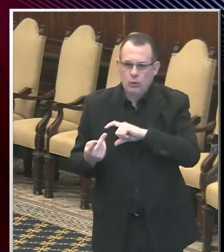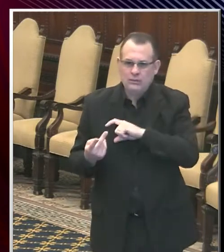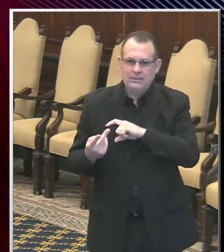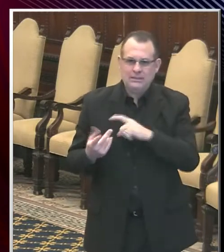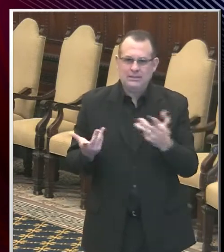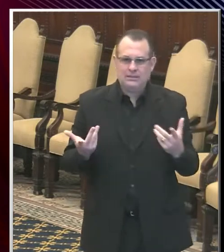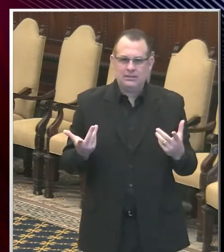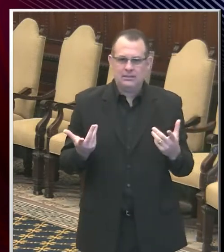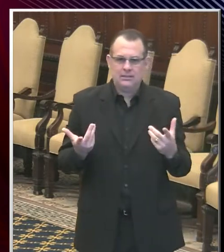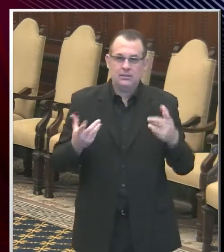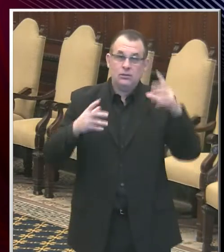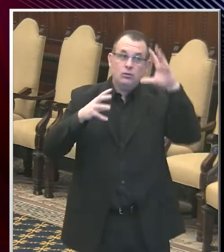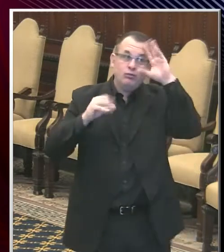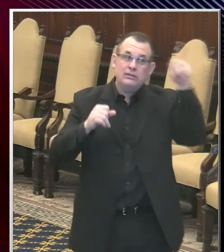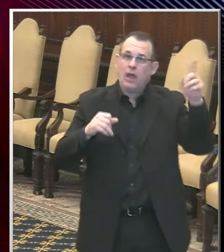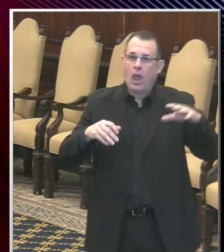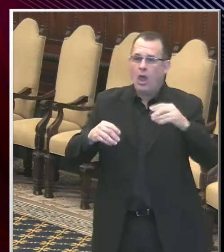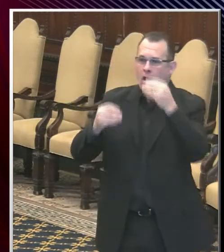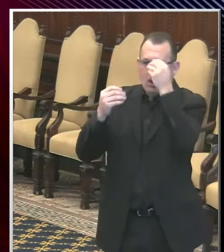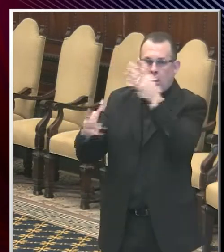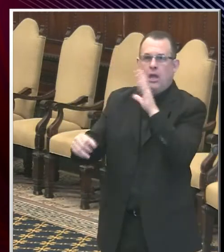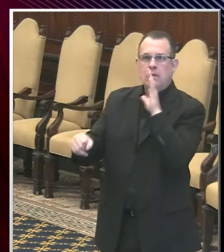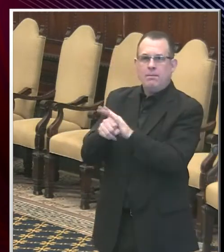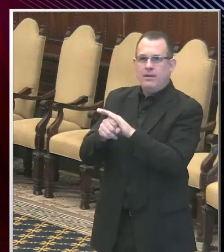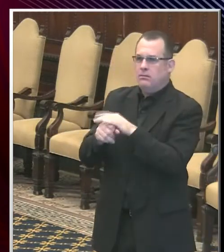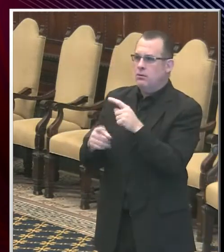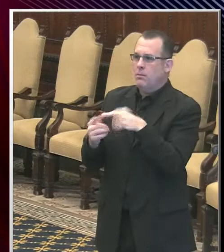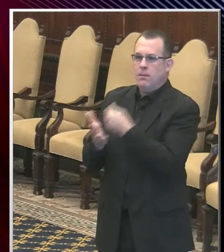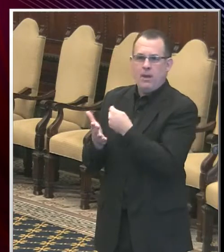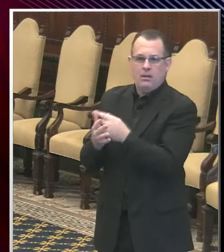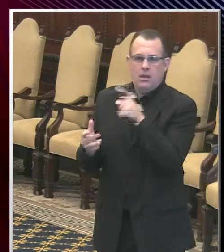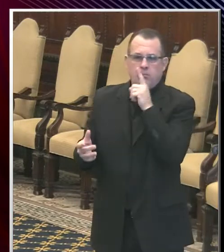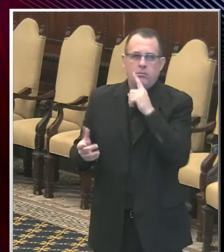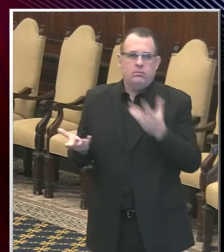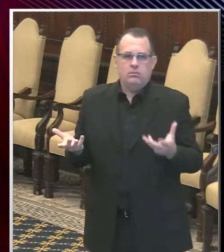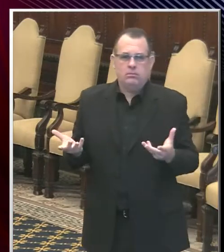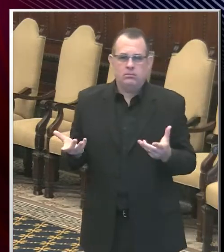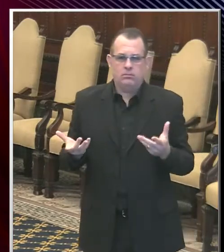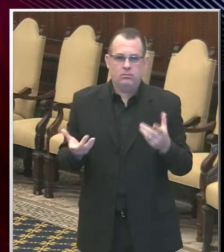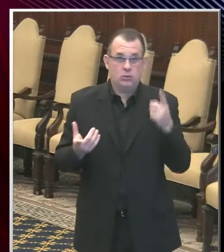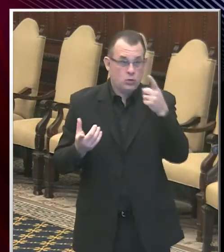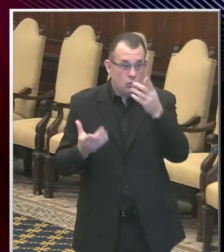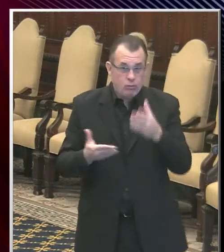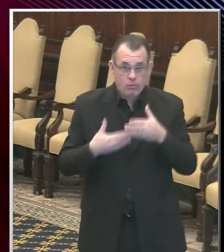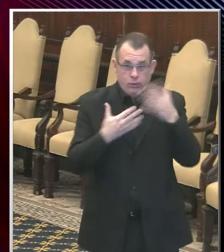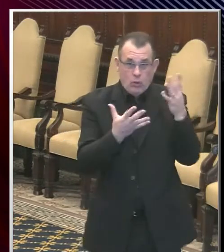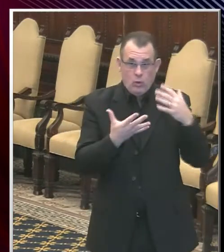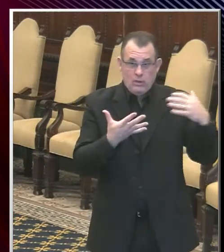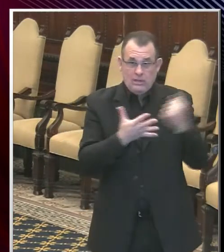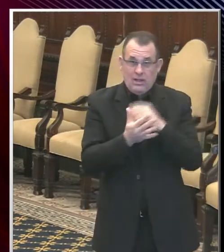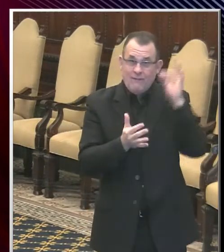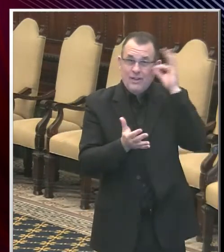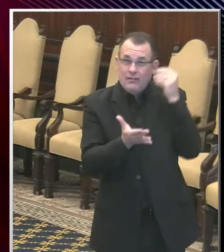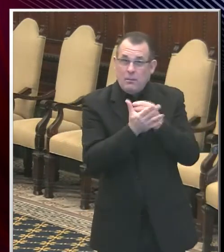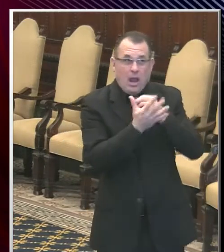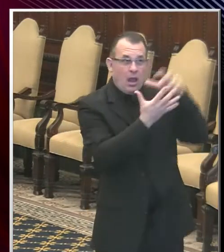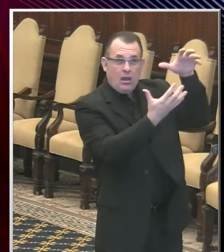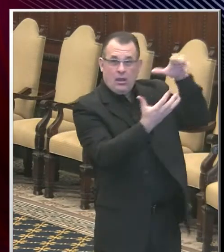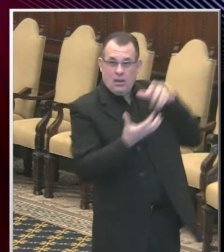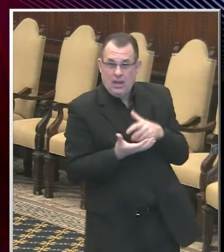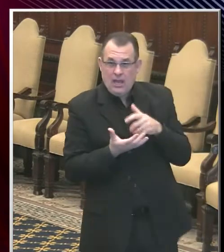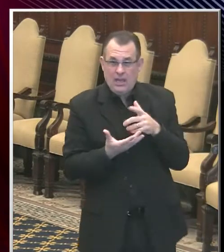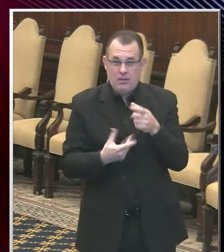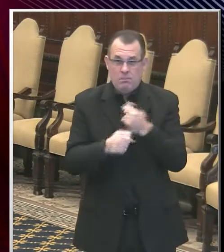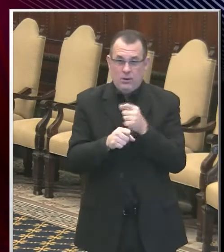all that there would be federal aid. You talk in your proposal that you're hoping to leverage federal aid. What makes you think you'll get any? Well,